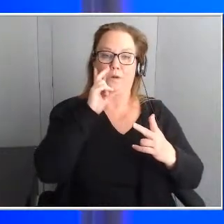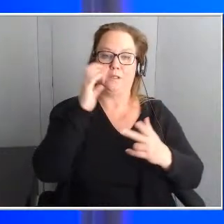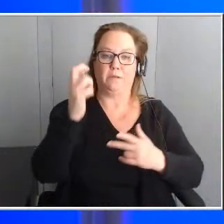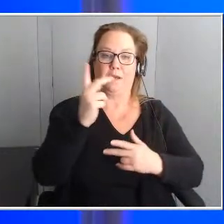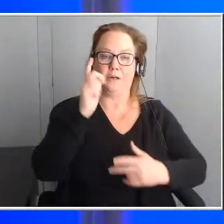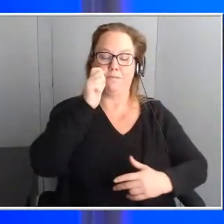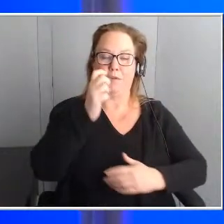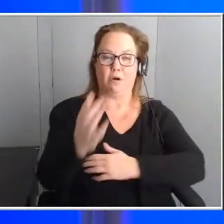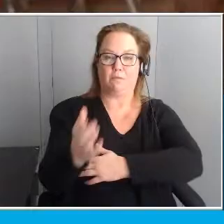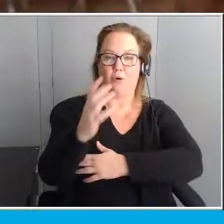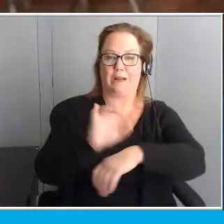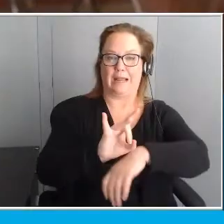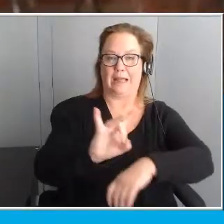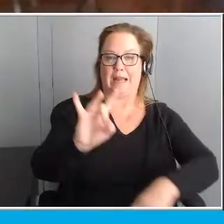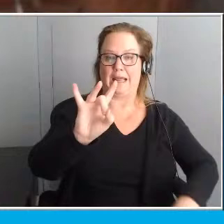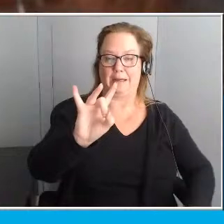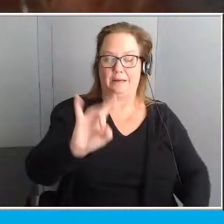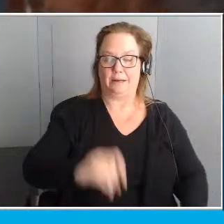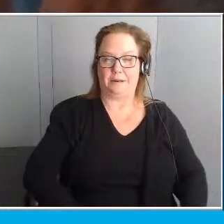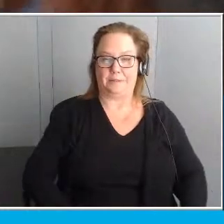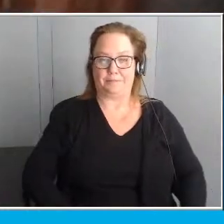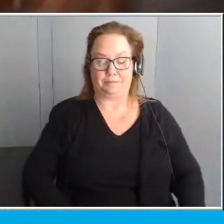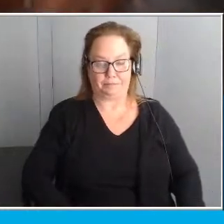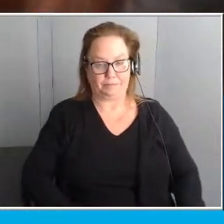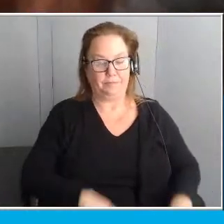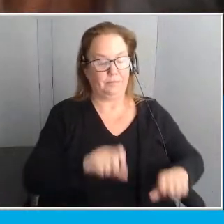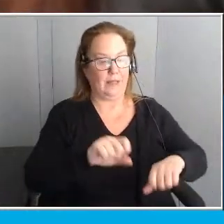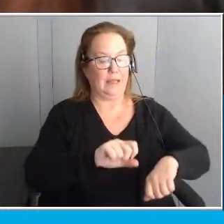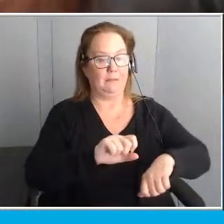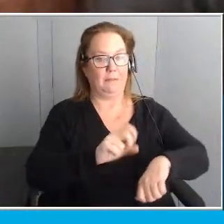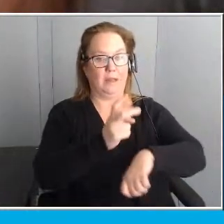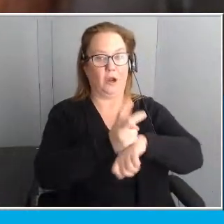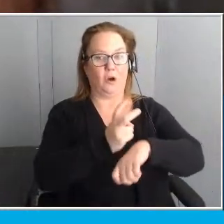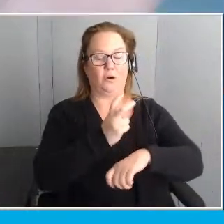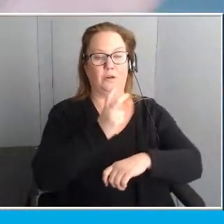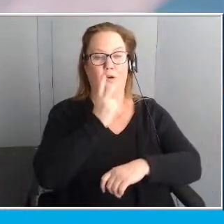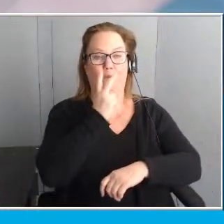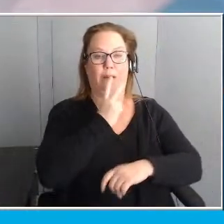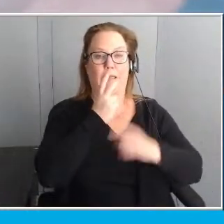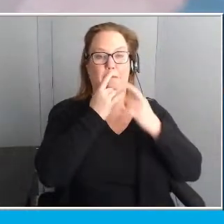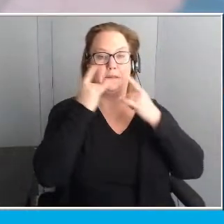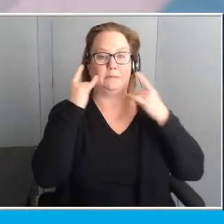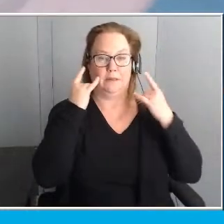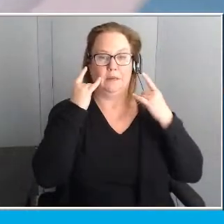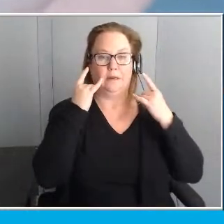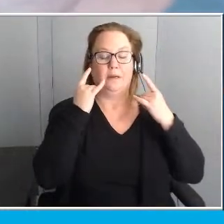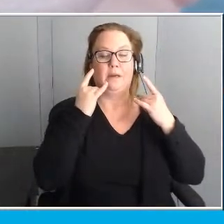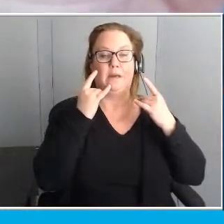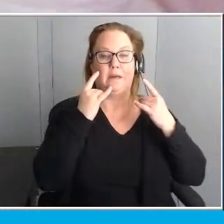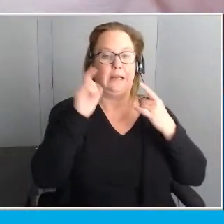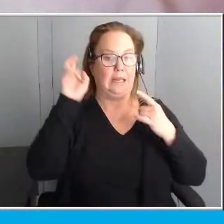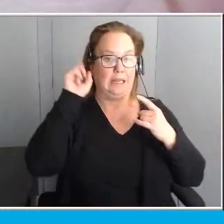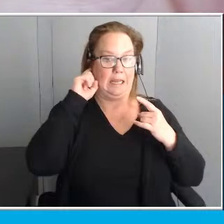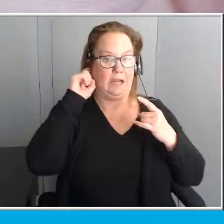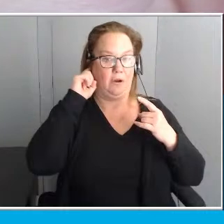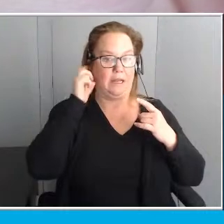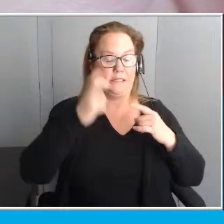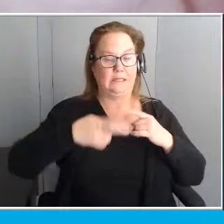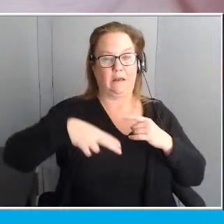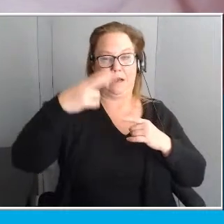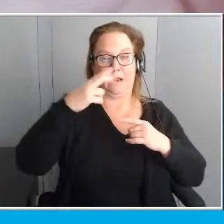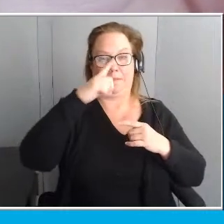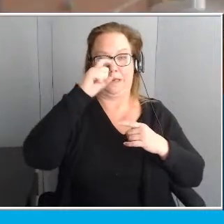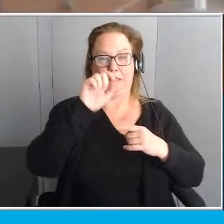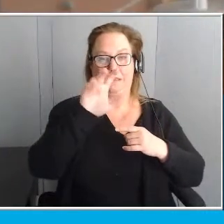tomorrow morning at 8 a.m. It can be tough to read lips behind a face mask. The demand for hearing aids has gone up due to the